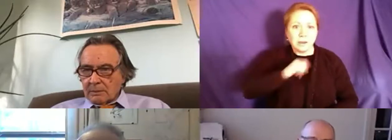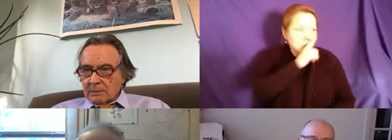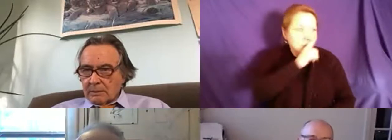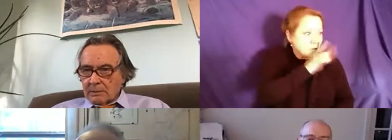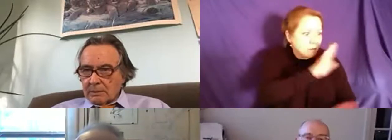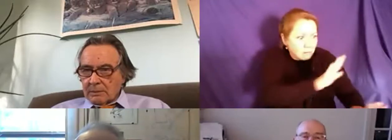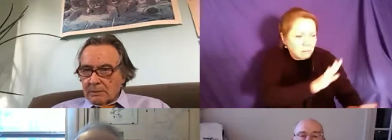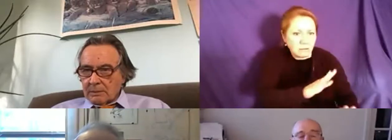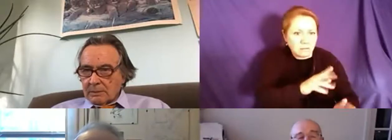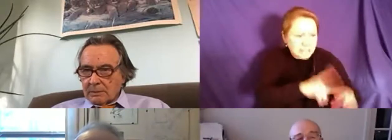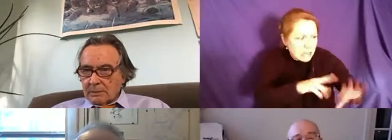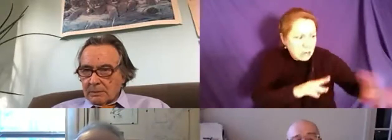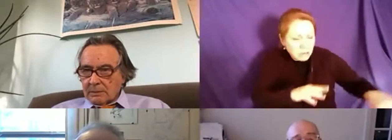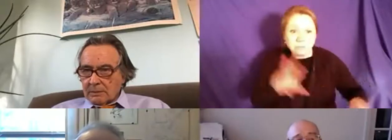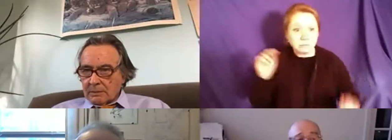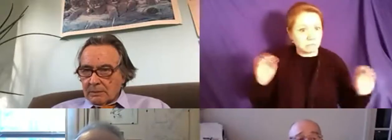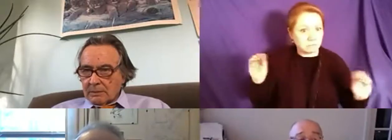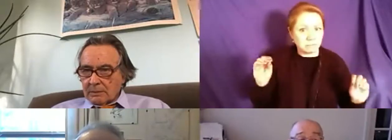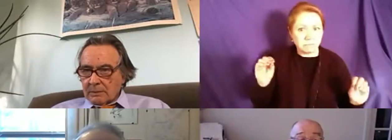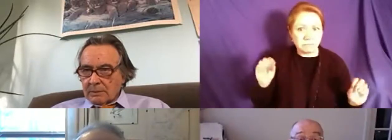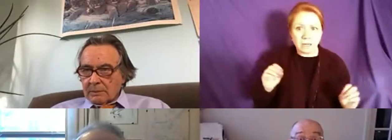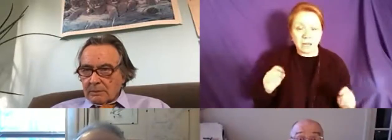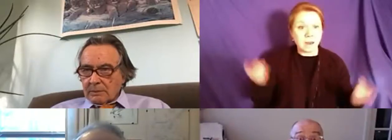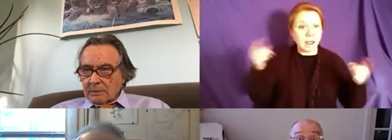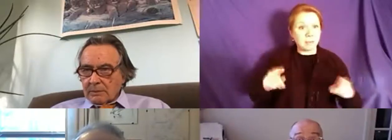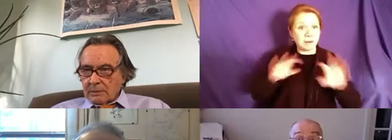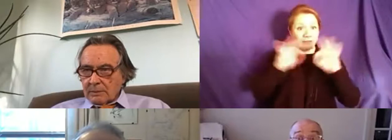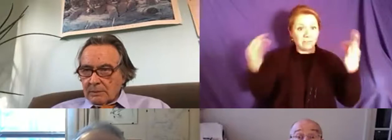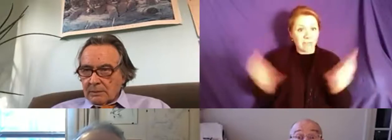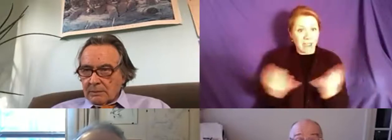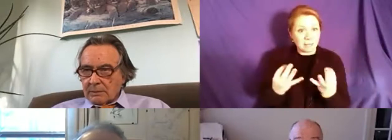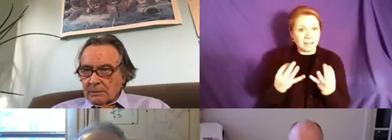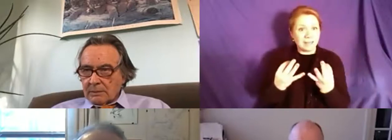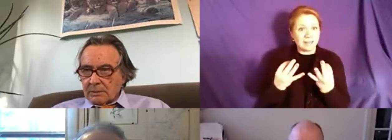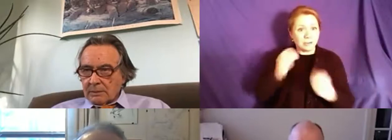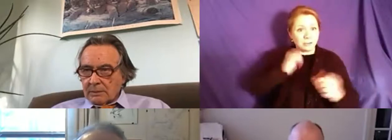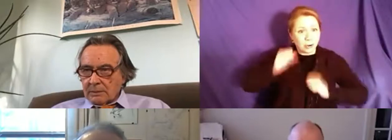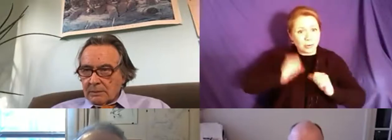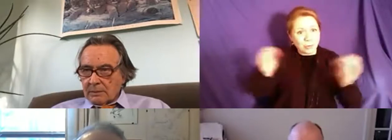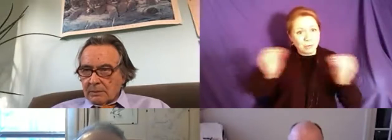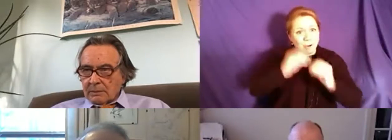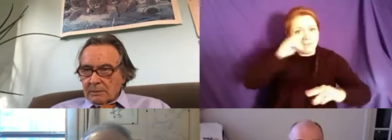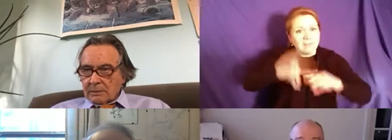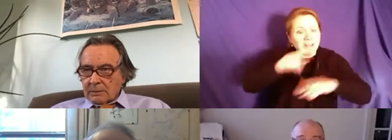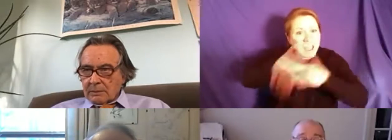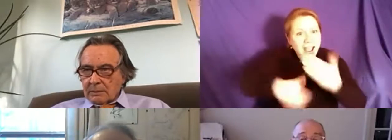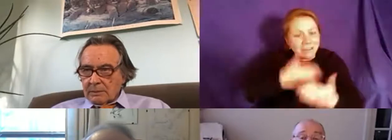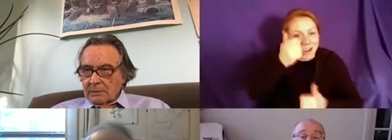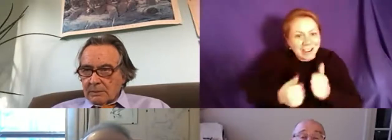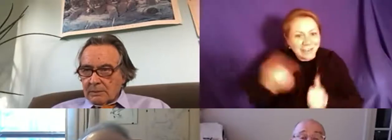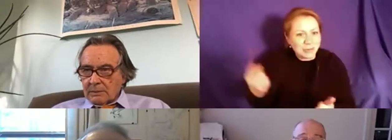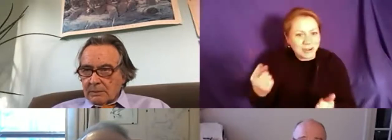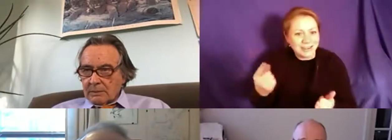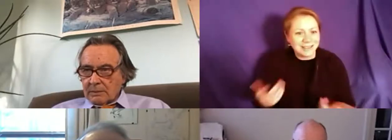sit down and stuff. And suddenly family matinees were a lot more fun for everybody. So any kind of